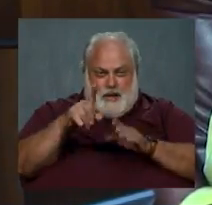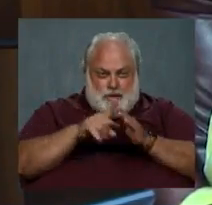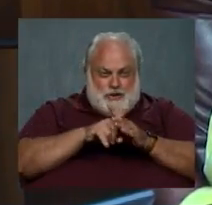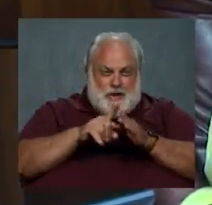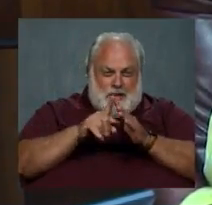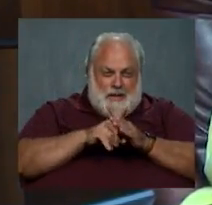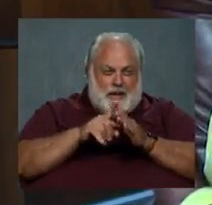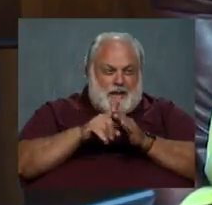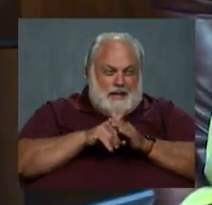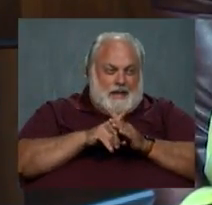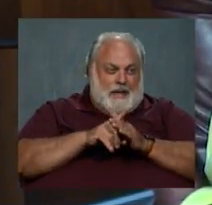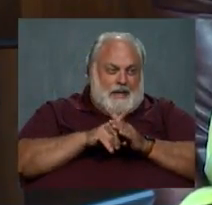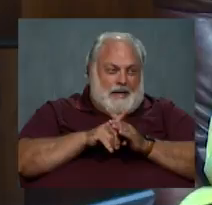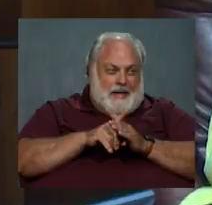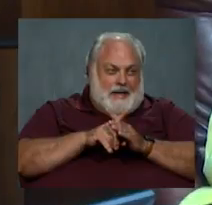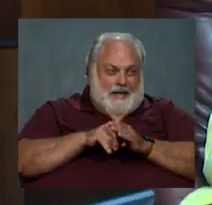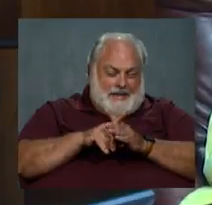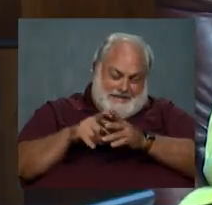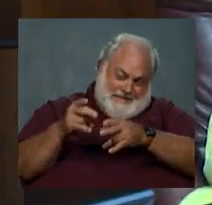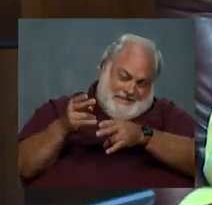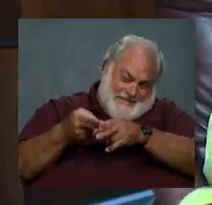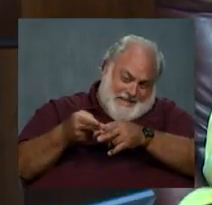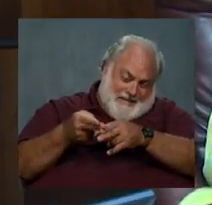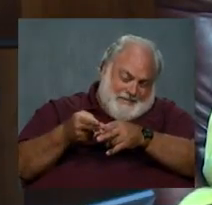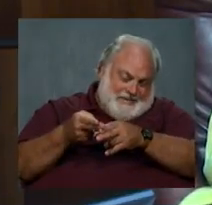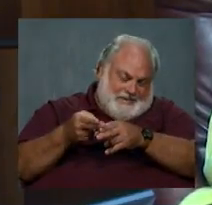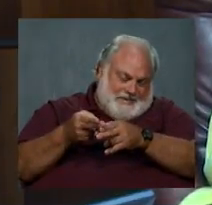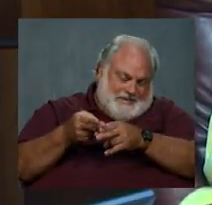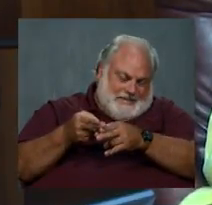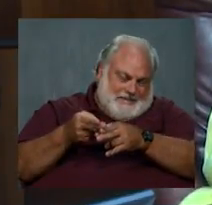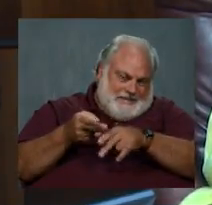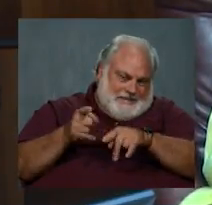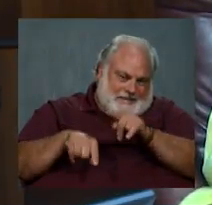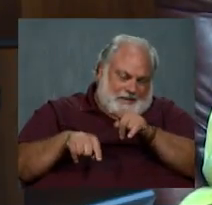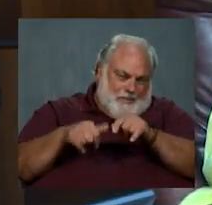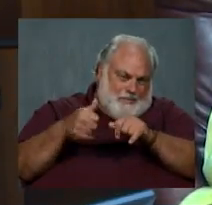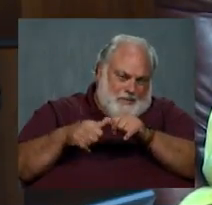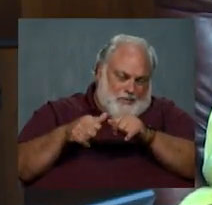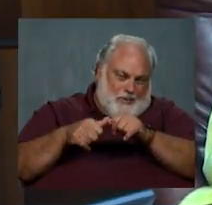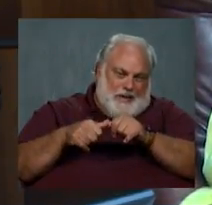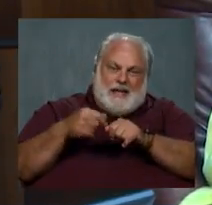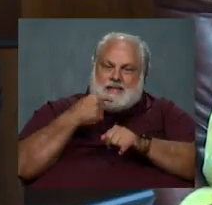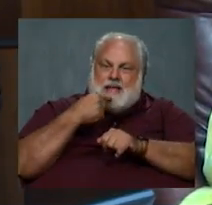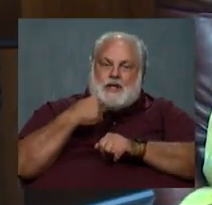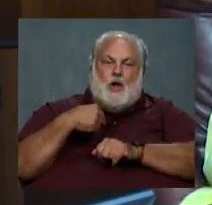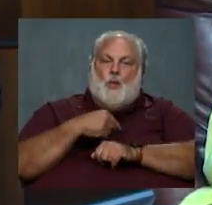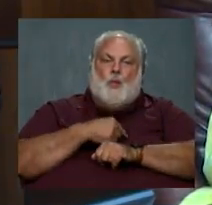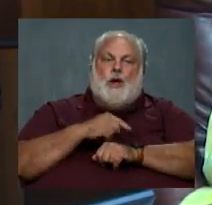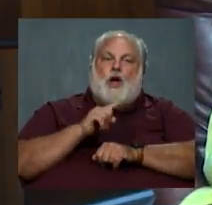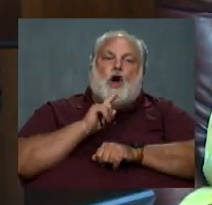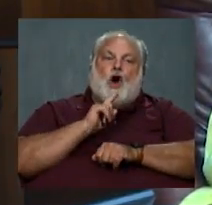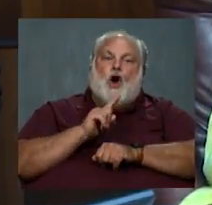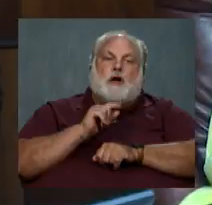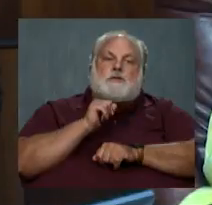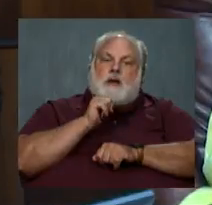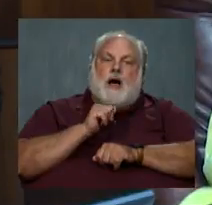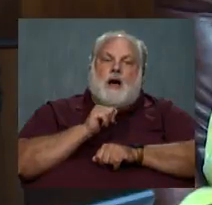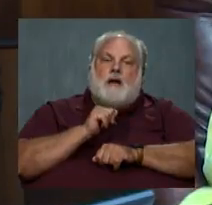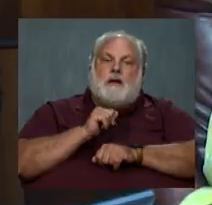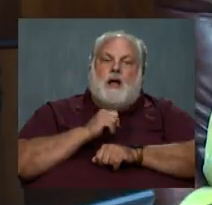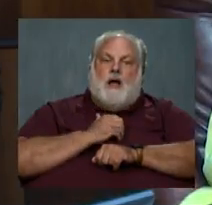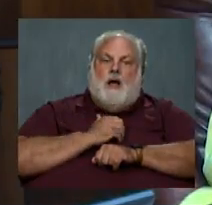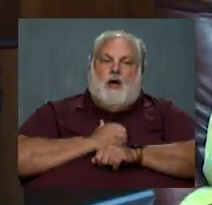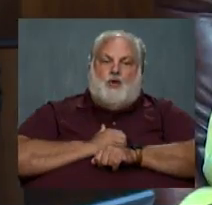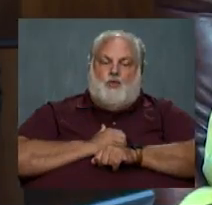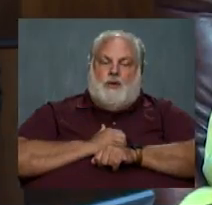I don't know this person's name, who said that the homeless are not hungry. You know, it's the people in the